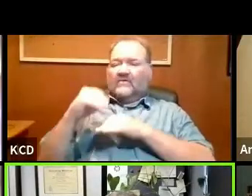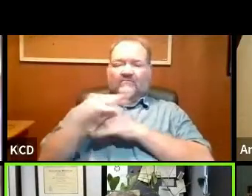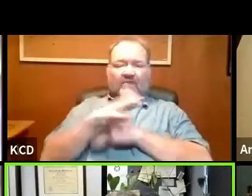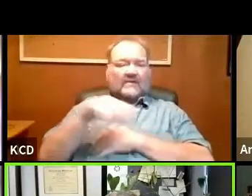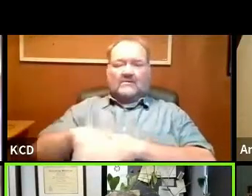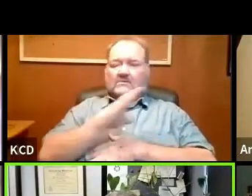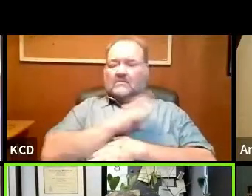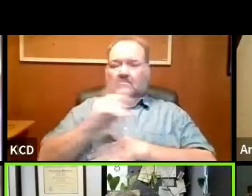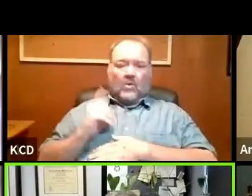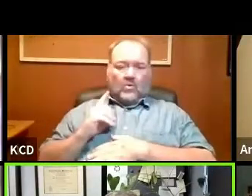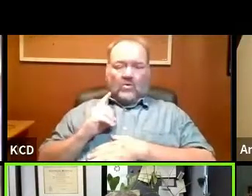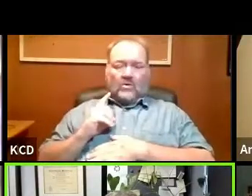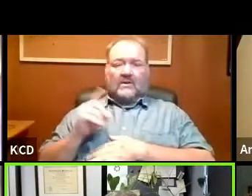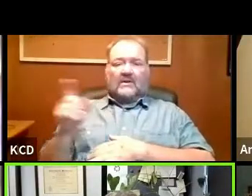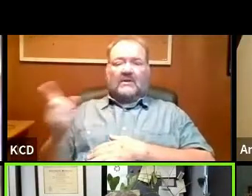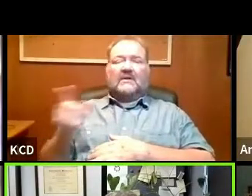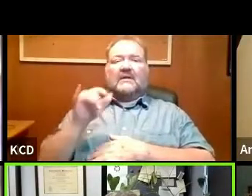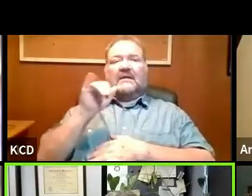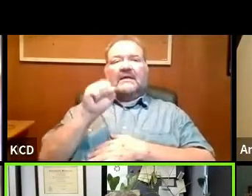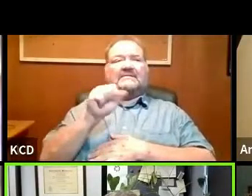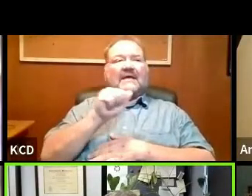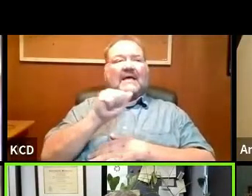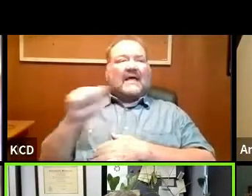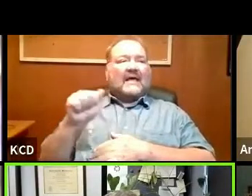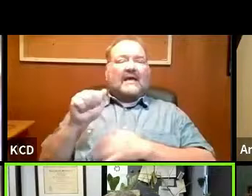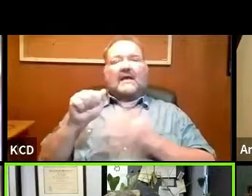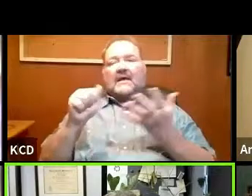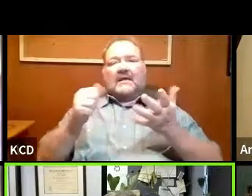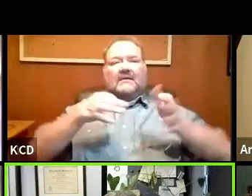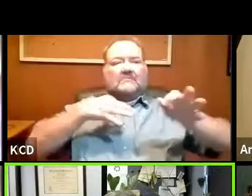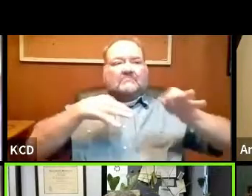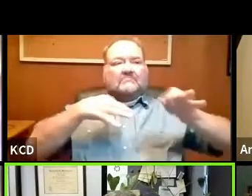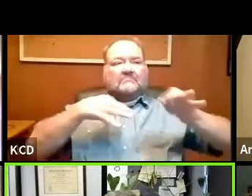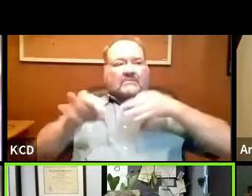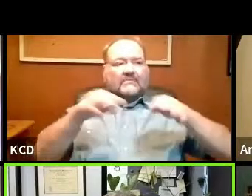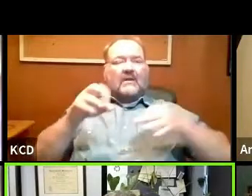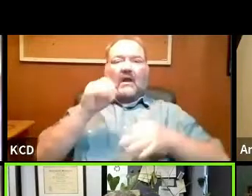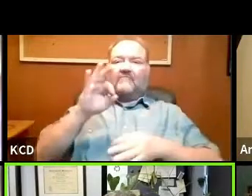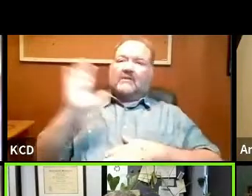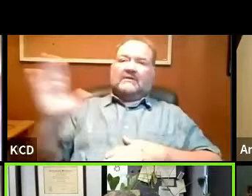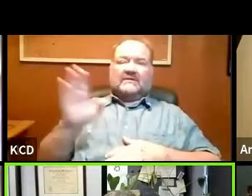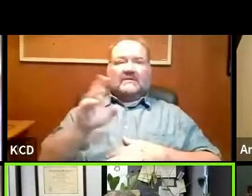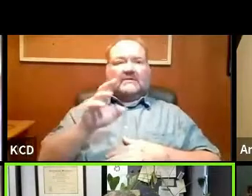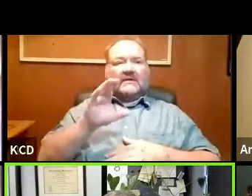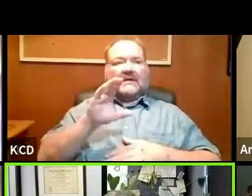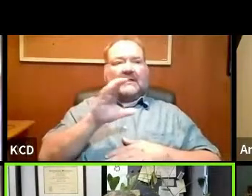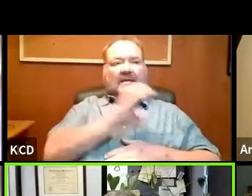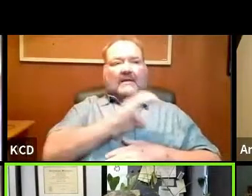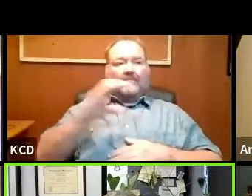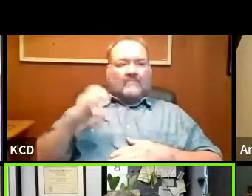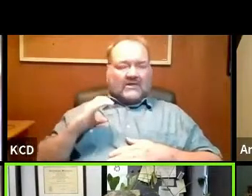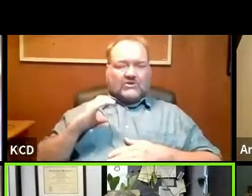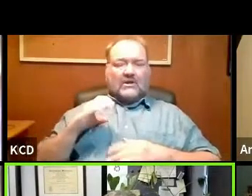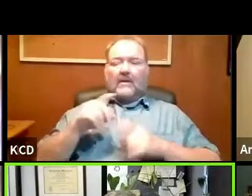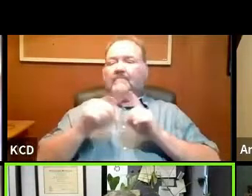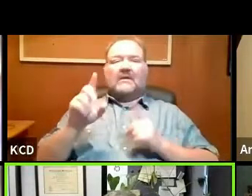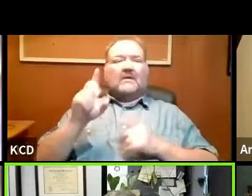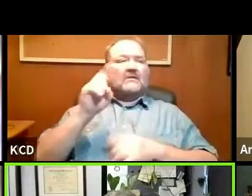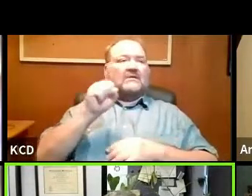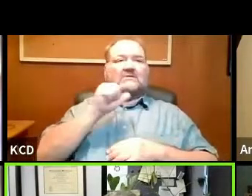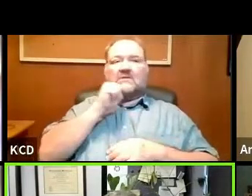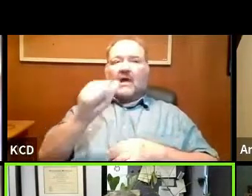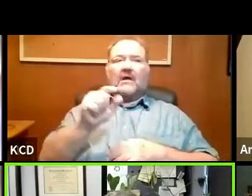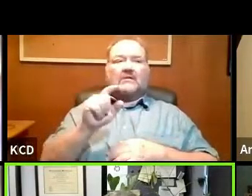way. It is an aspirational statement of the county commission, but it does not